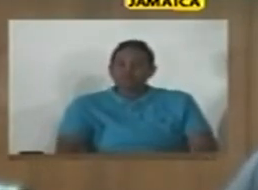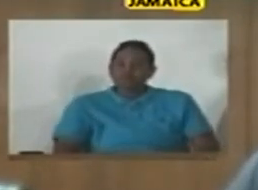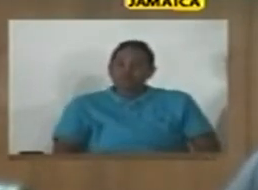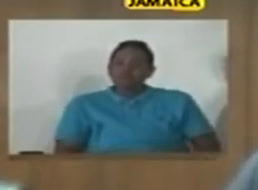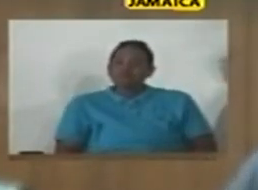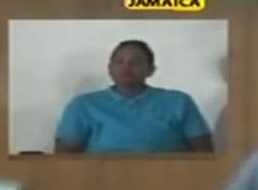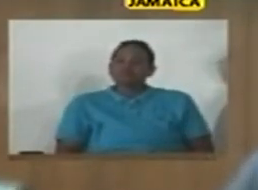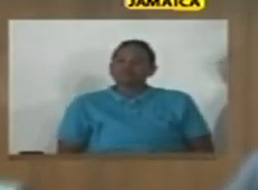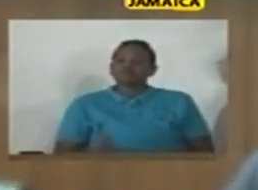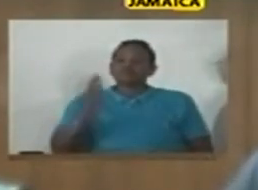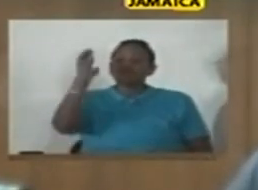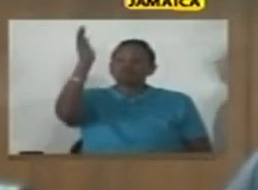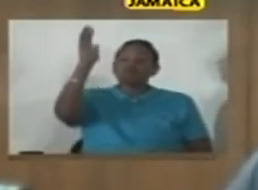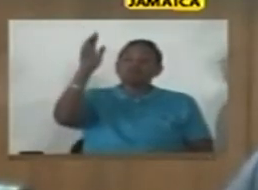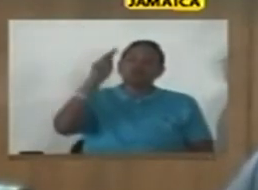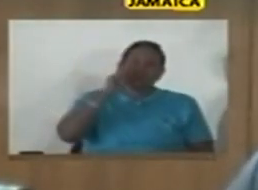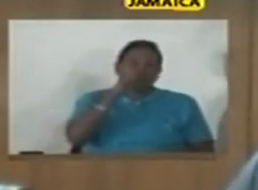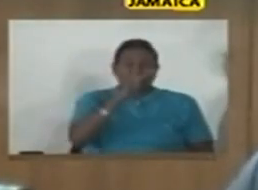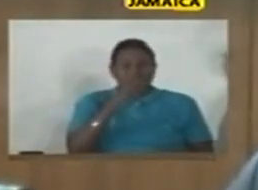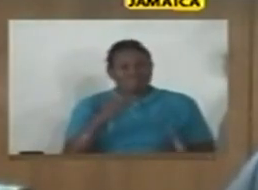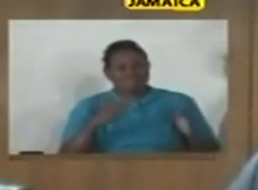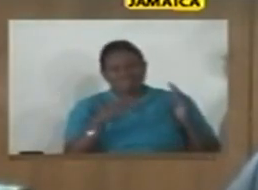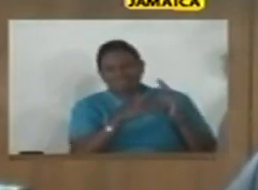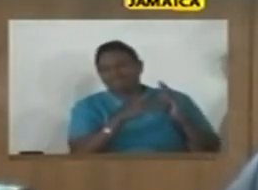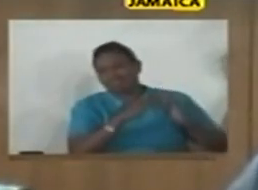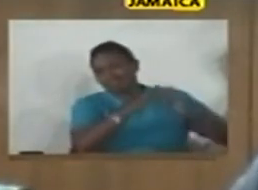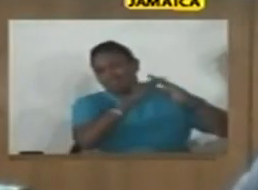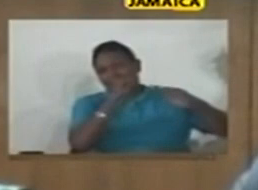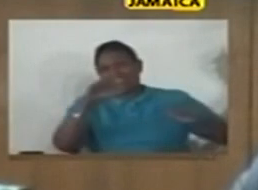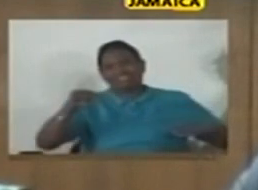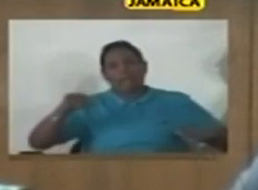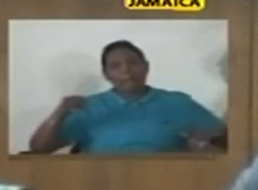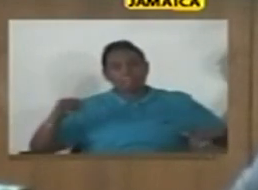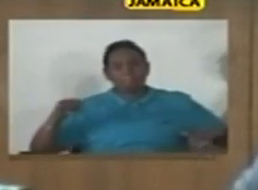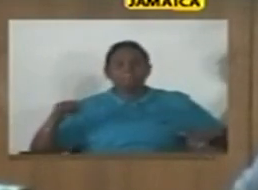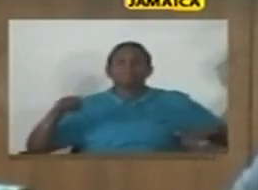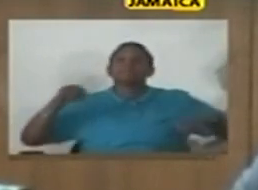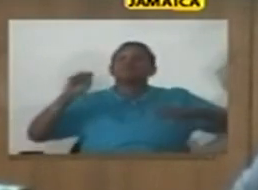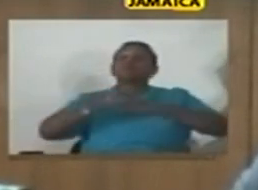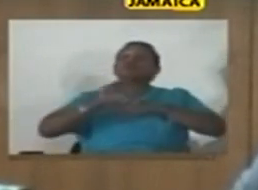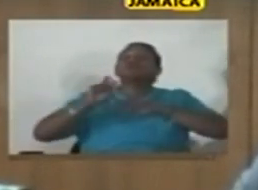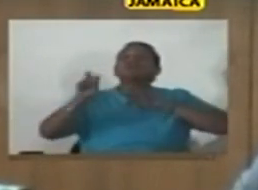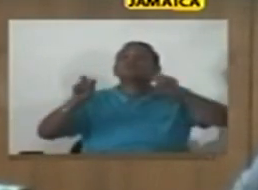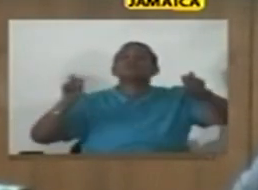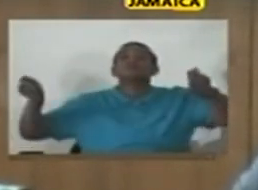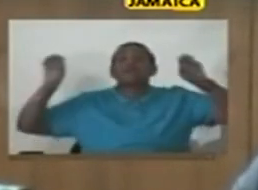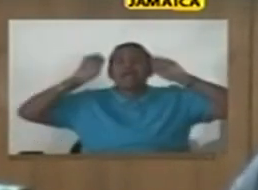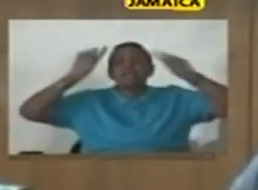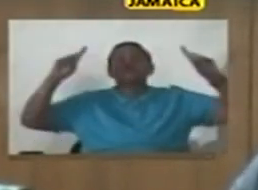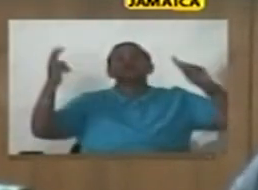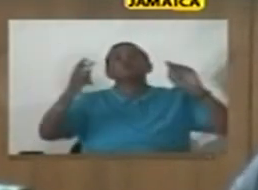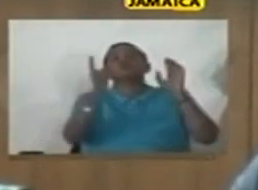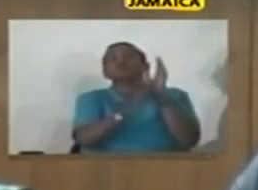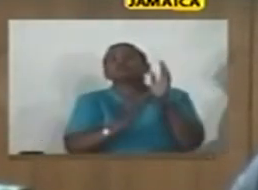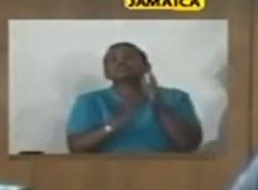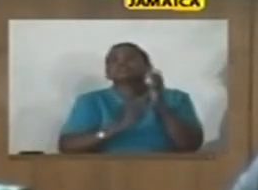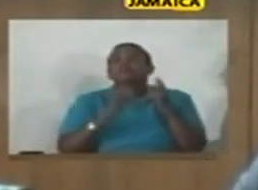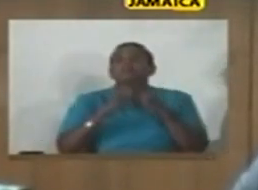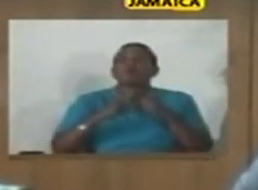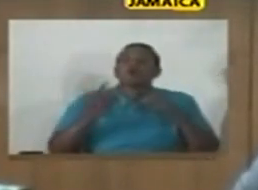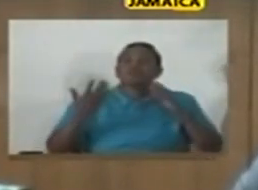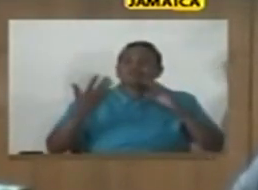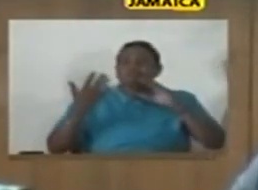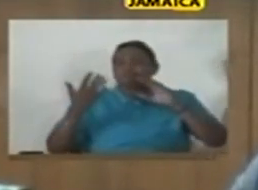to counter scamming, the ministry has embarked on an education campaign utilizing print and electronic media